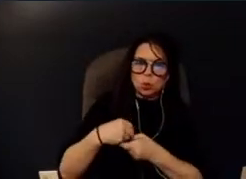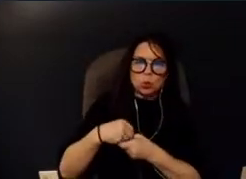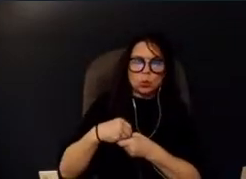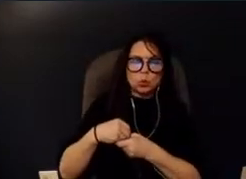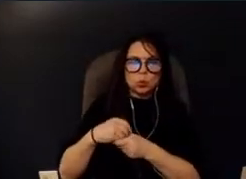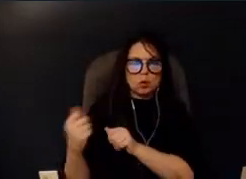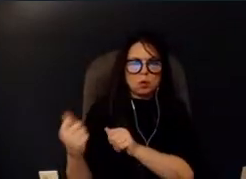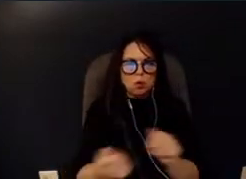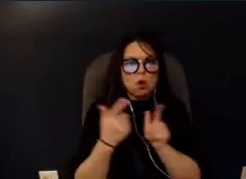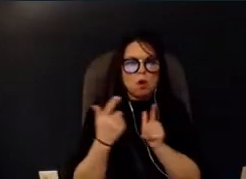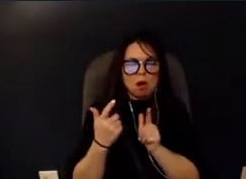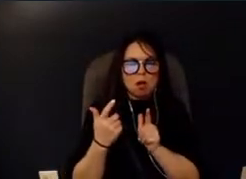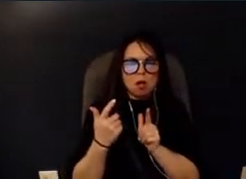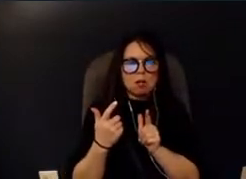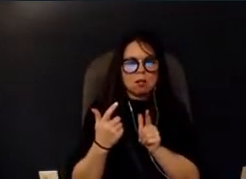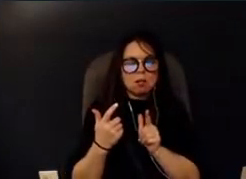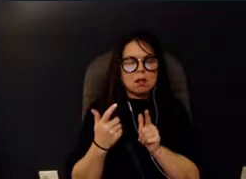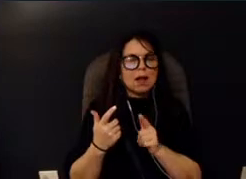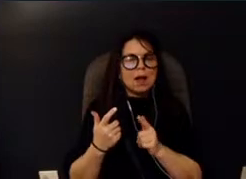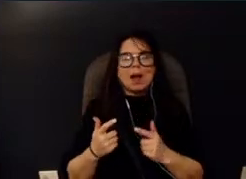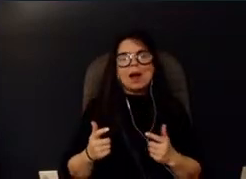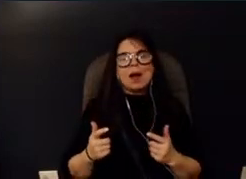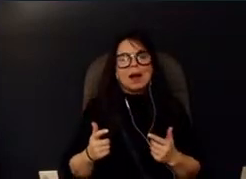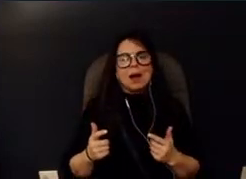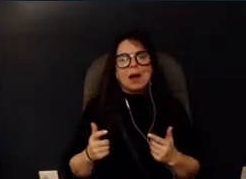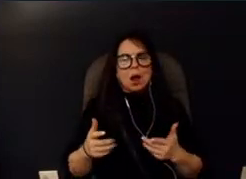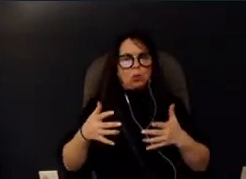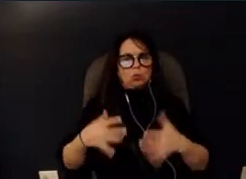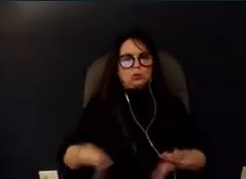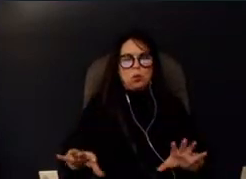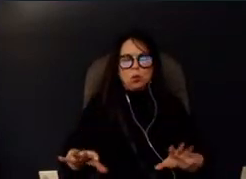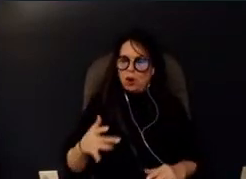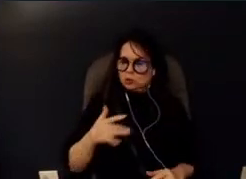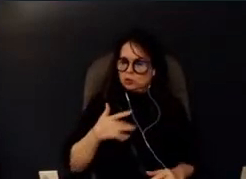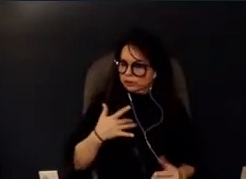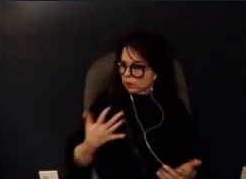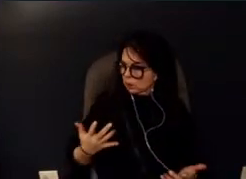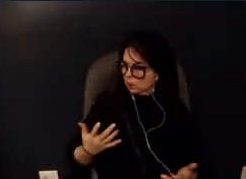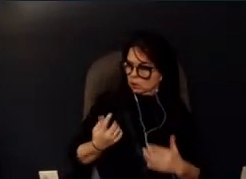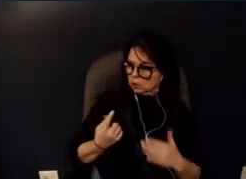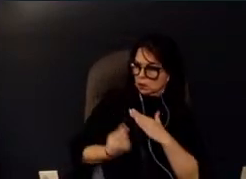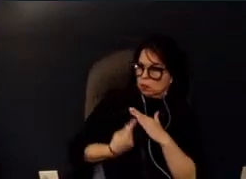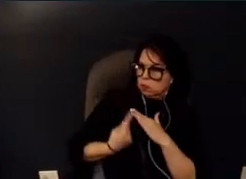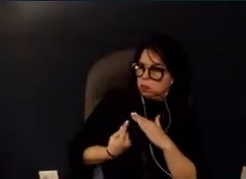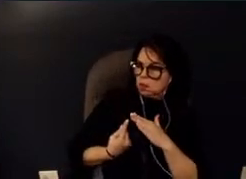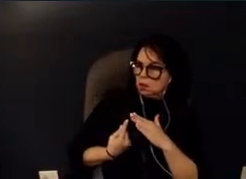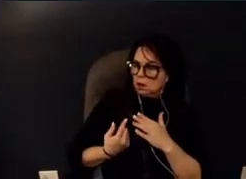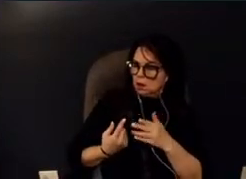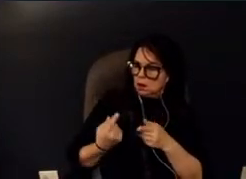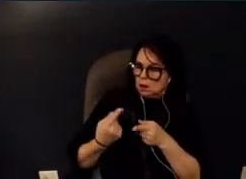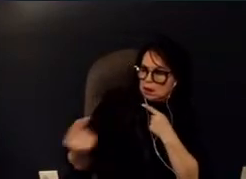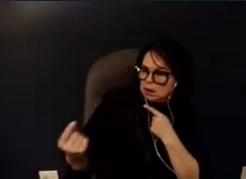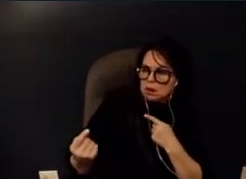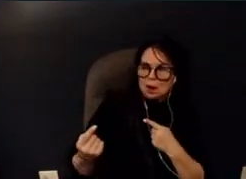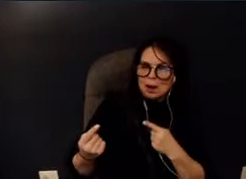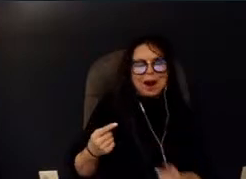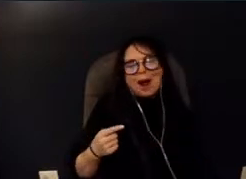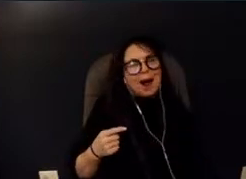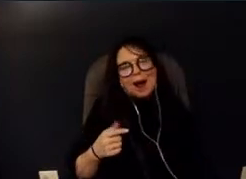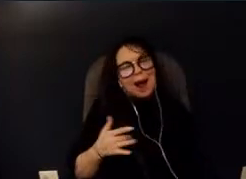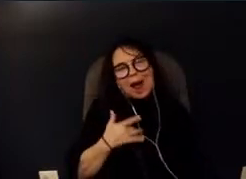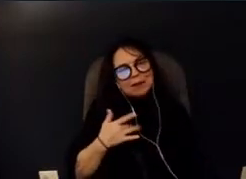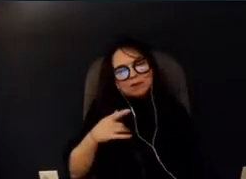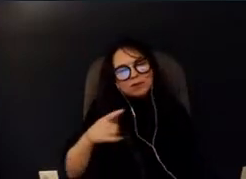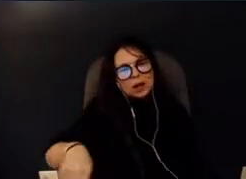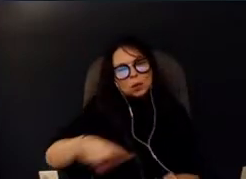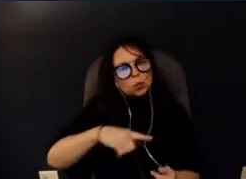so that it doesn't feel like we're always in disagreement, because I don't think we are. I think we're moving our city in the